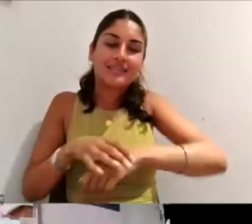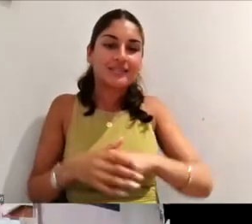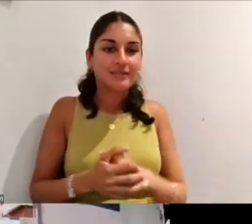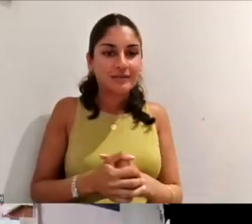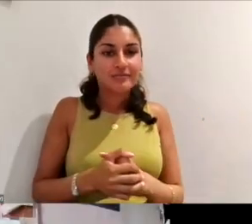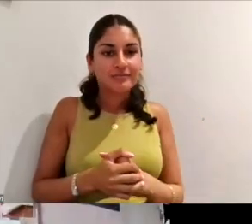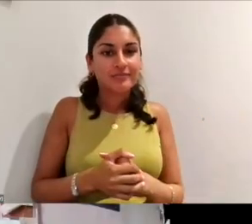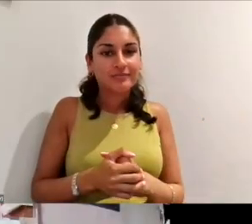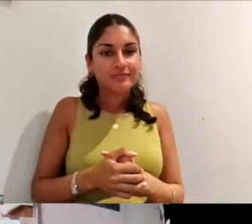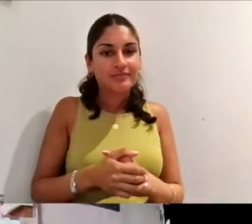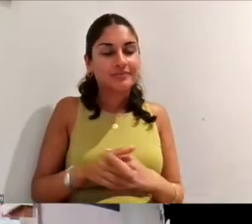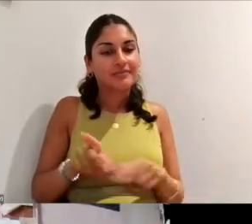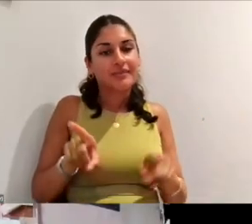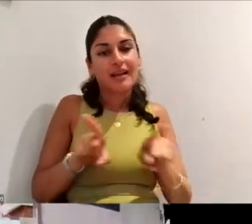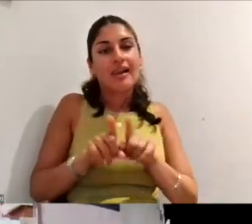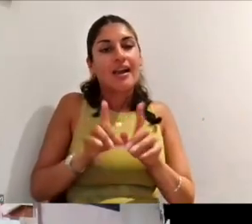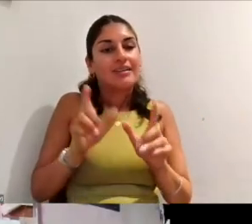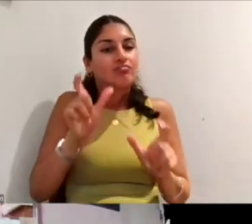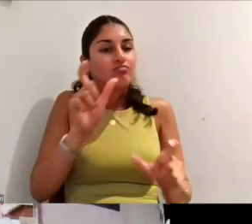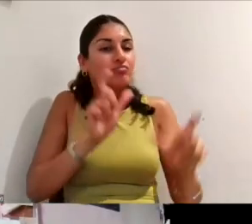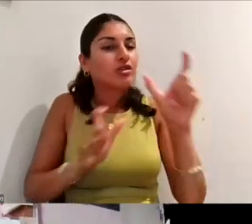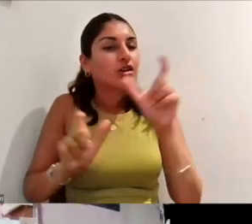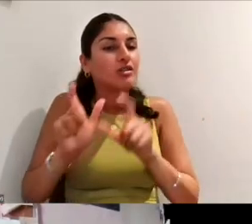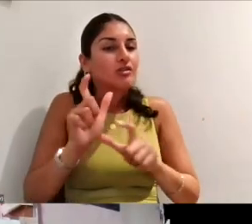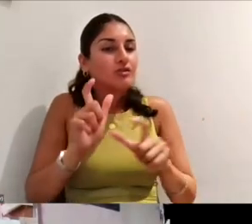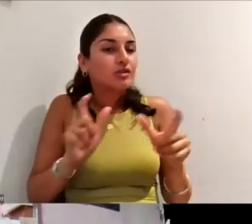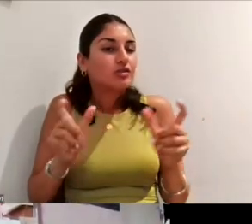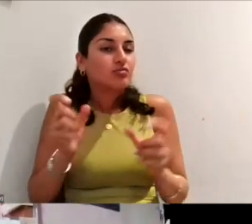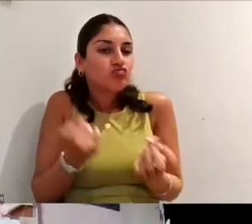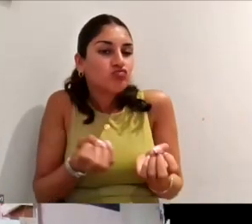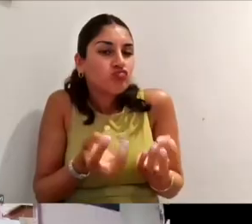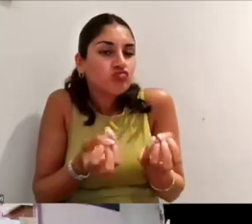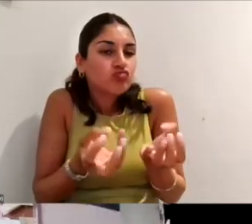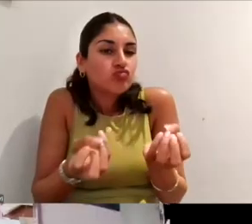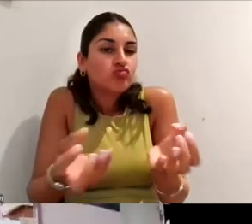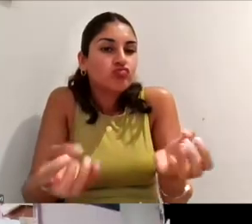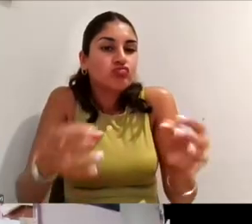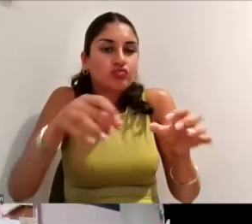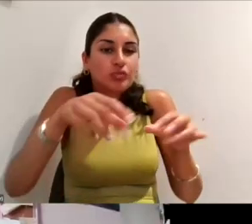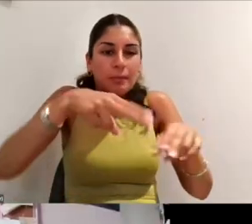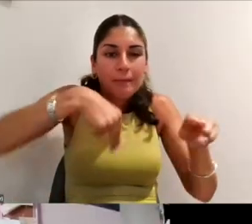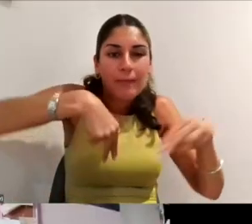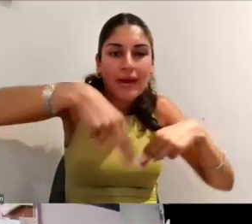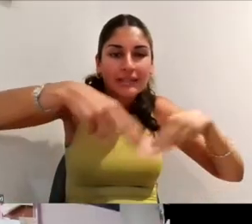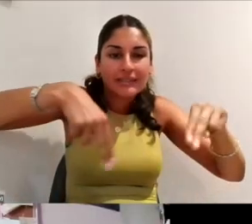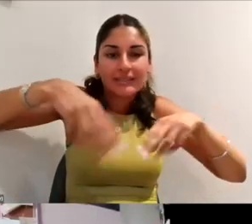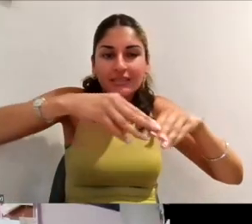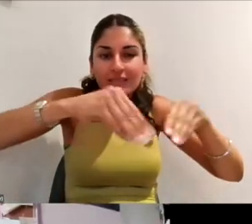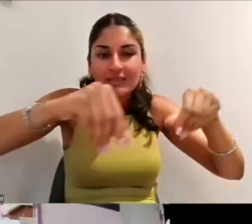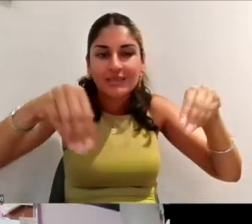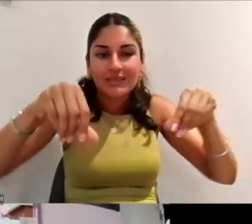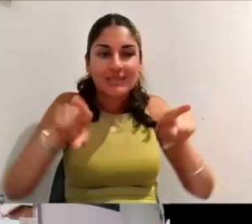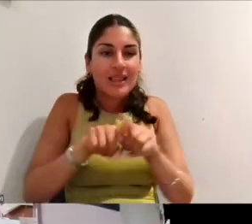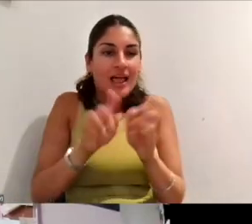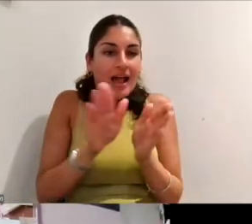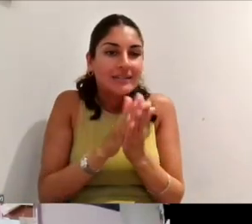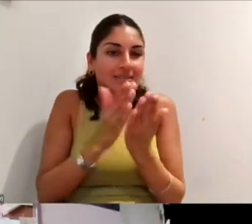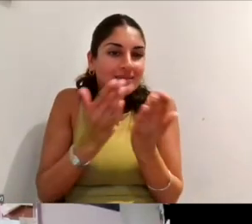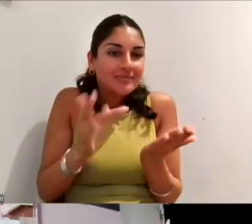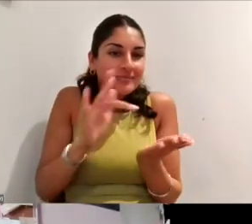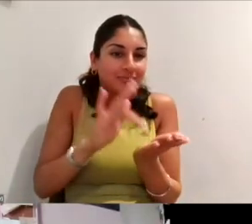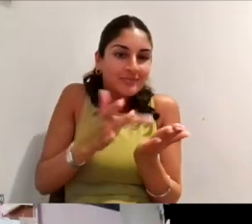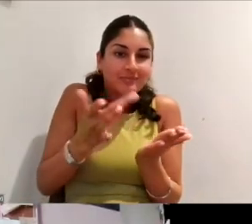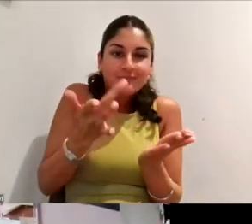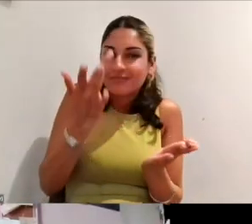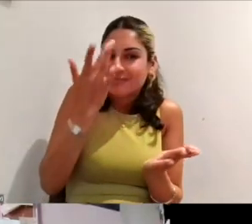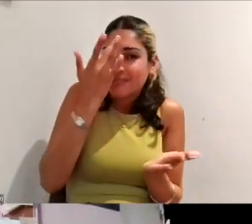my vibrant powder and paint, like the bindi on my forehead, like my